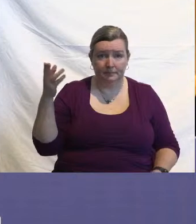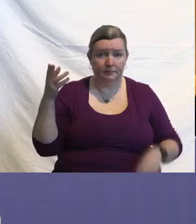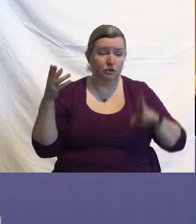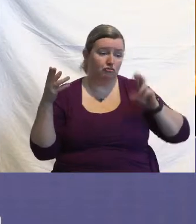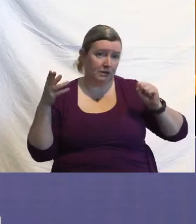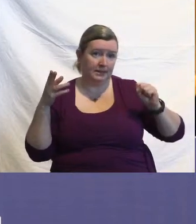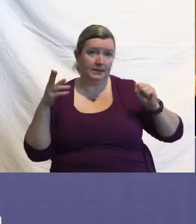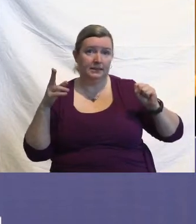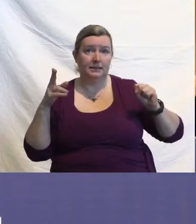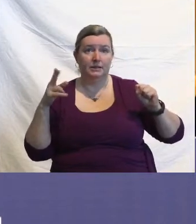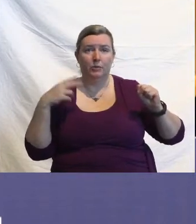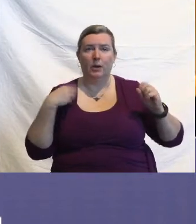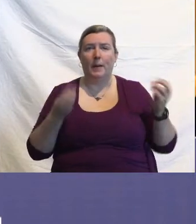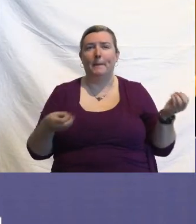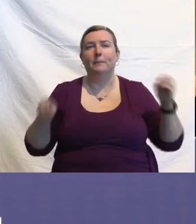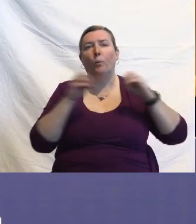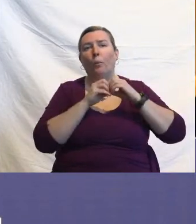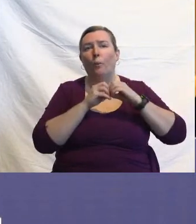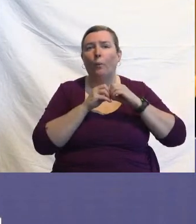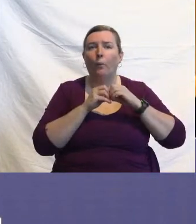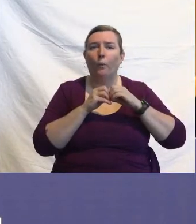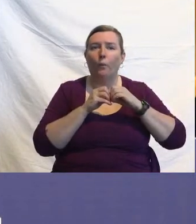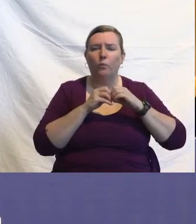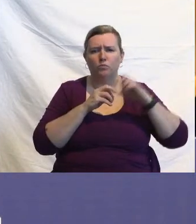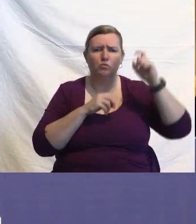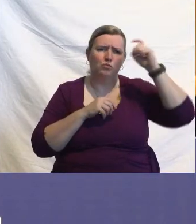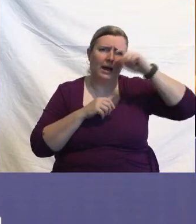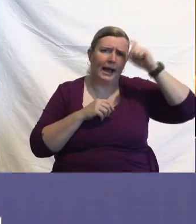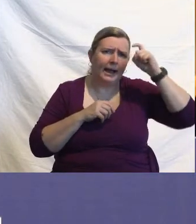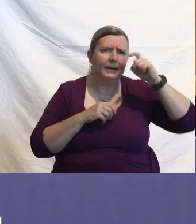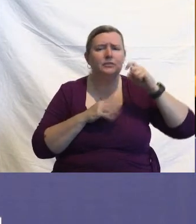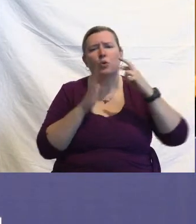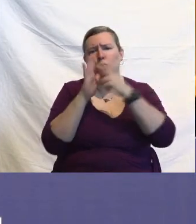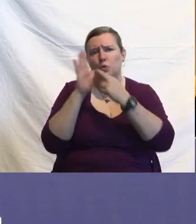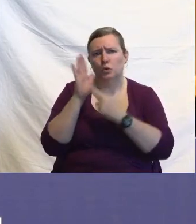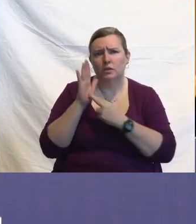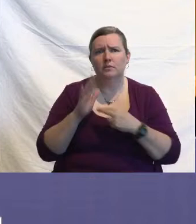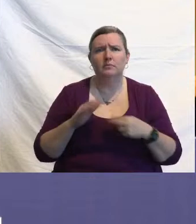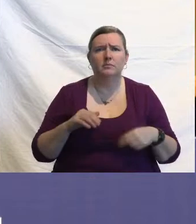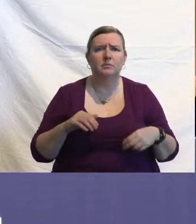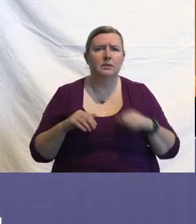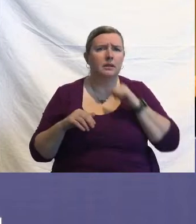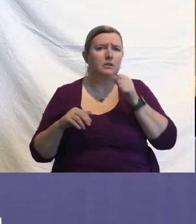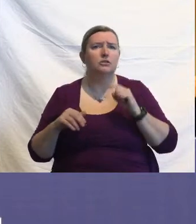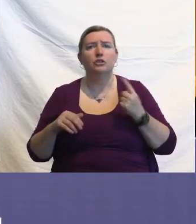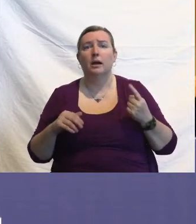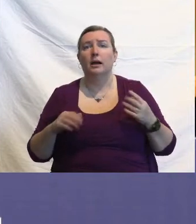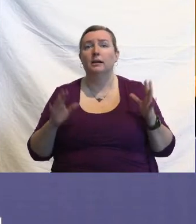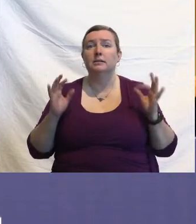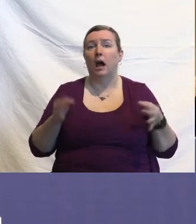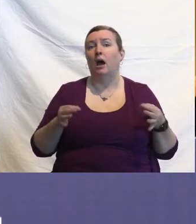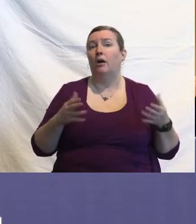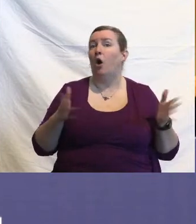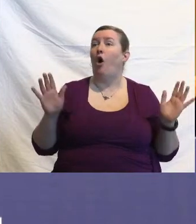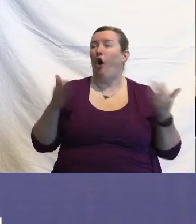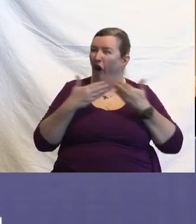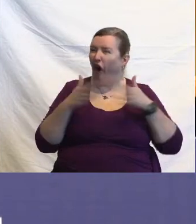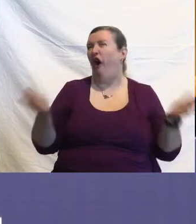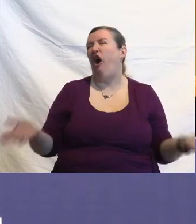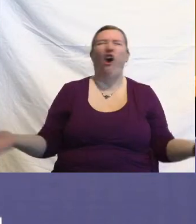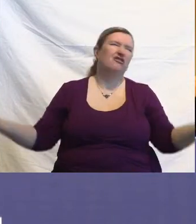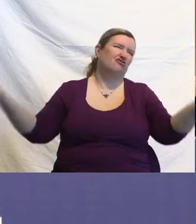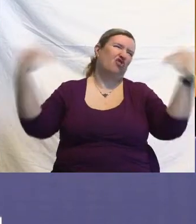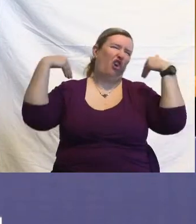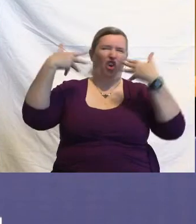set of parameters in place. We didn't go hog wild on one day as they appear to have. I also think that we've